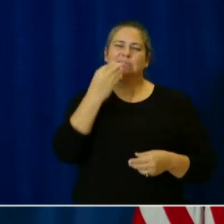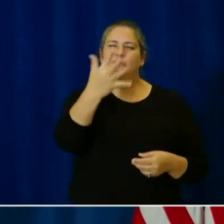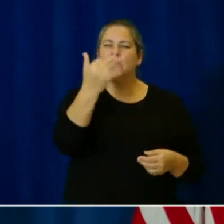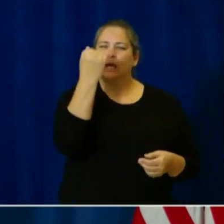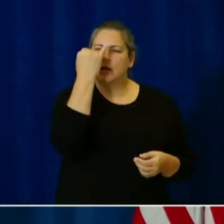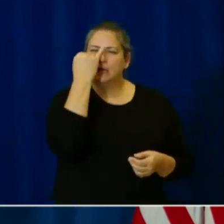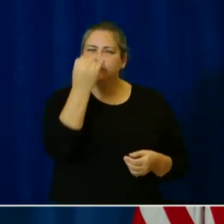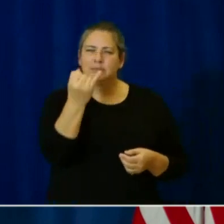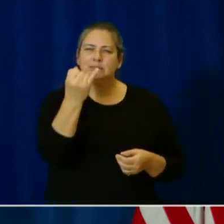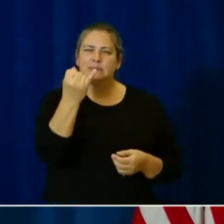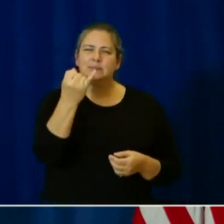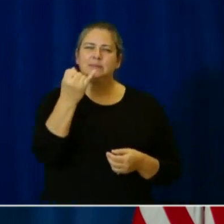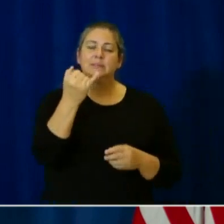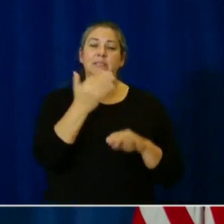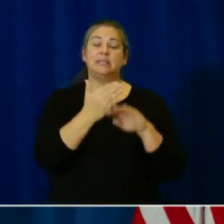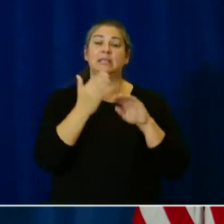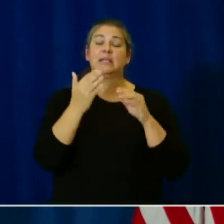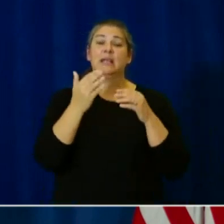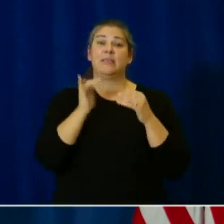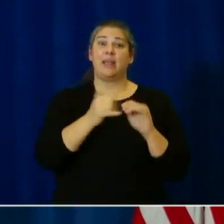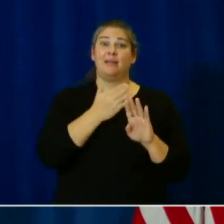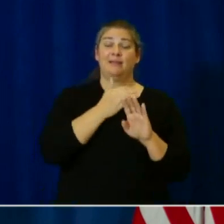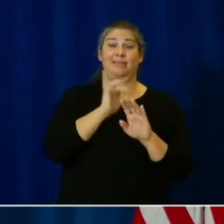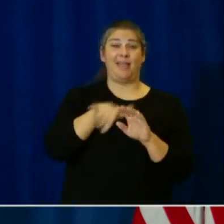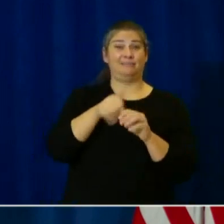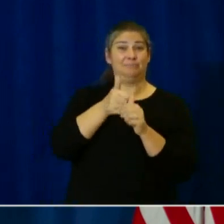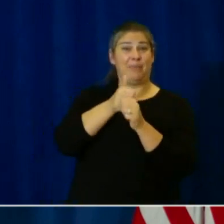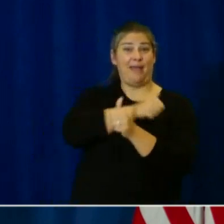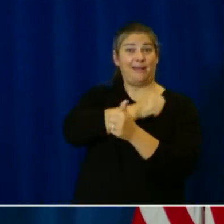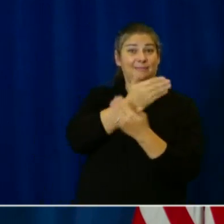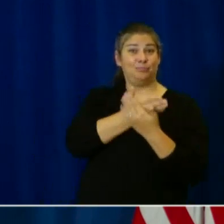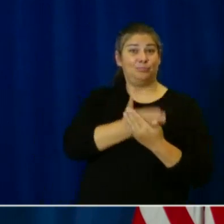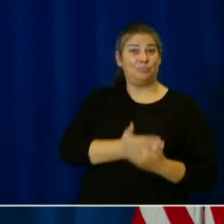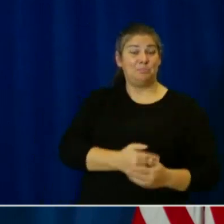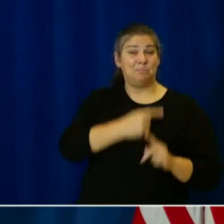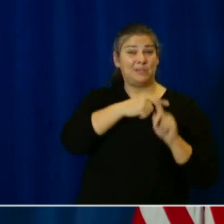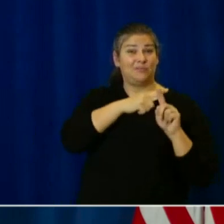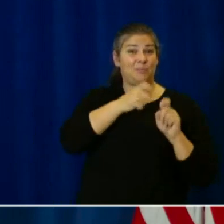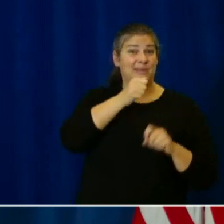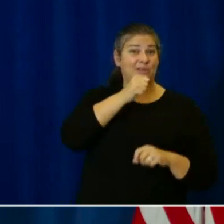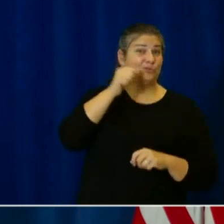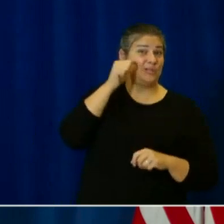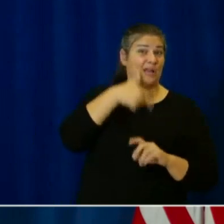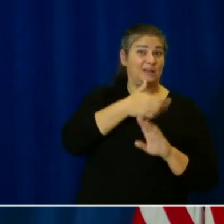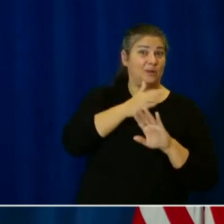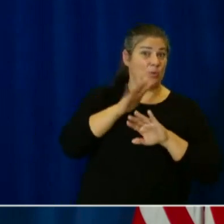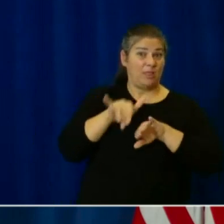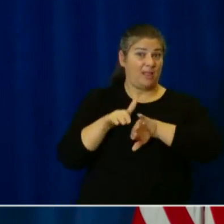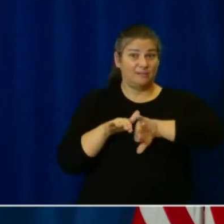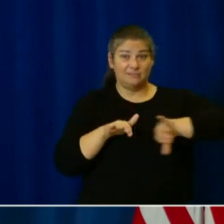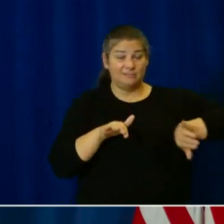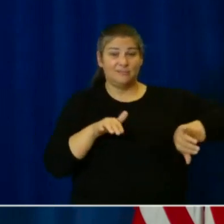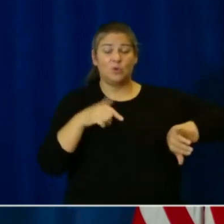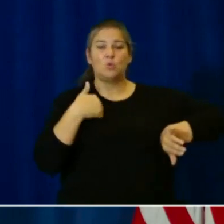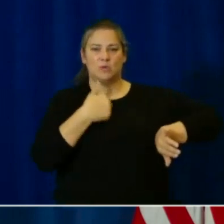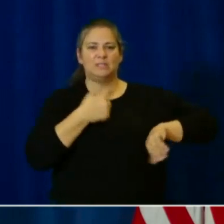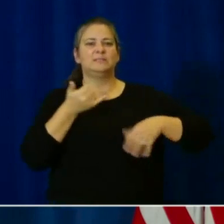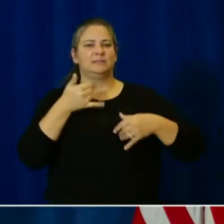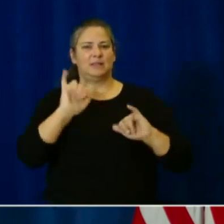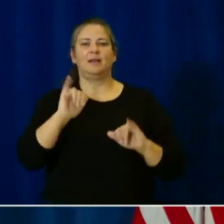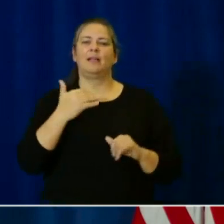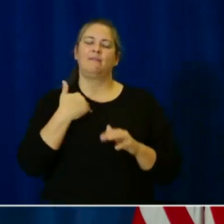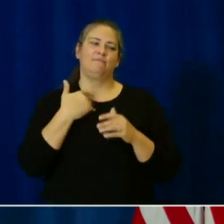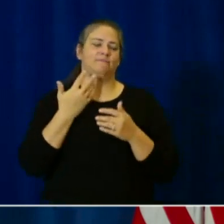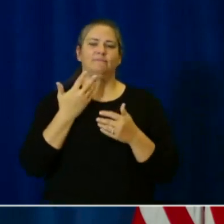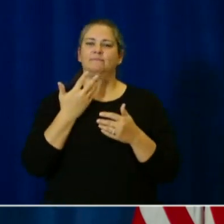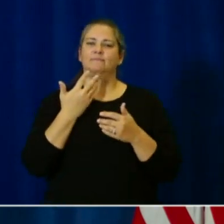even excluding some of the backlog cases that came in yesterday, we are unfortunately on track to have the single largest